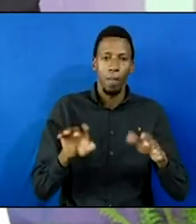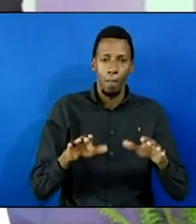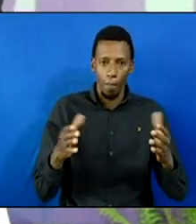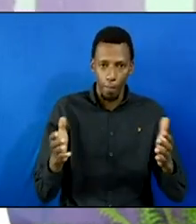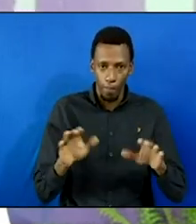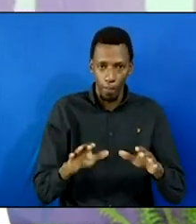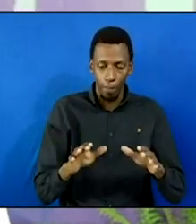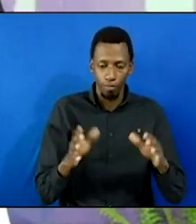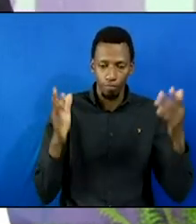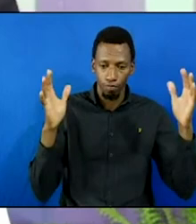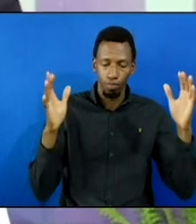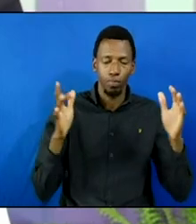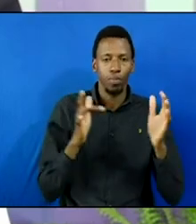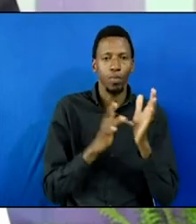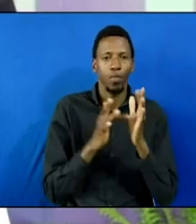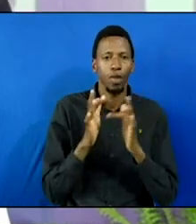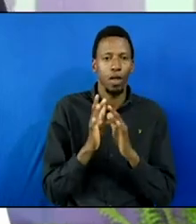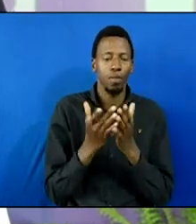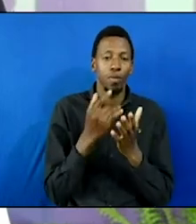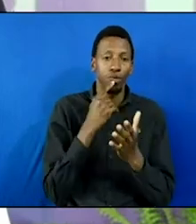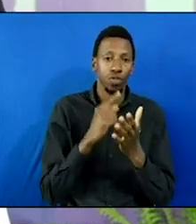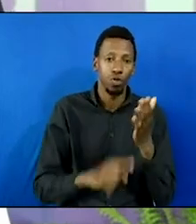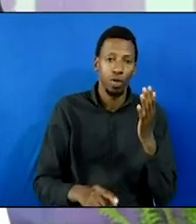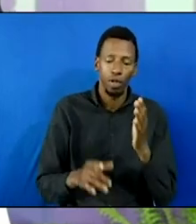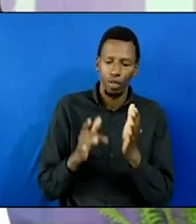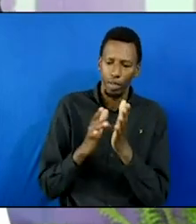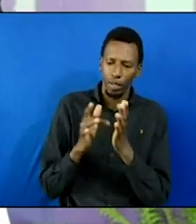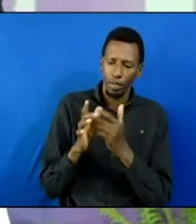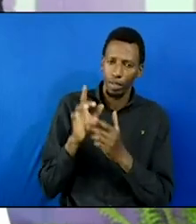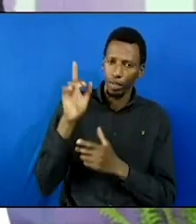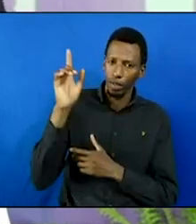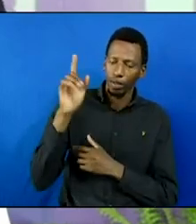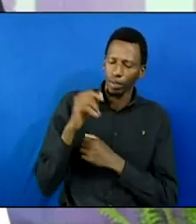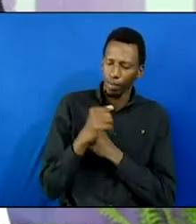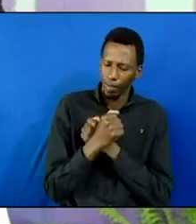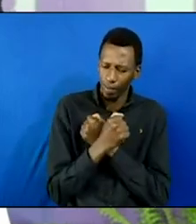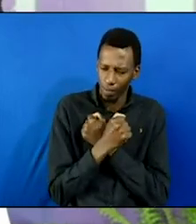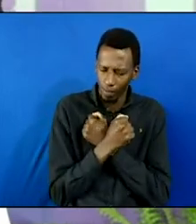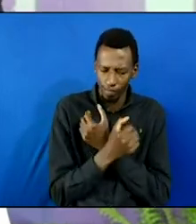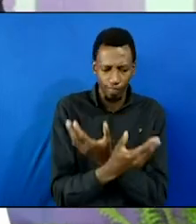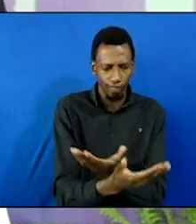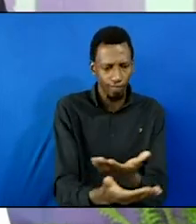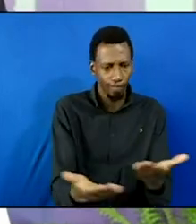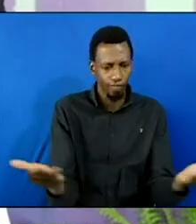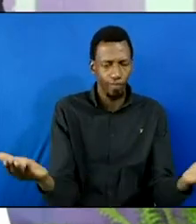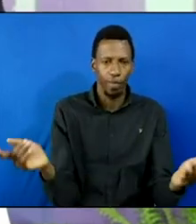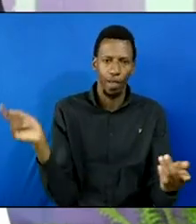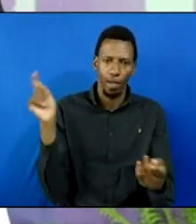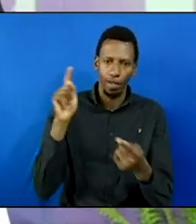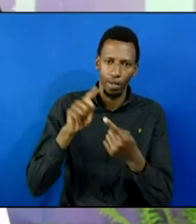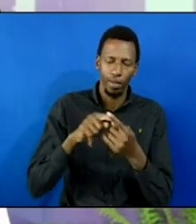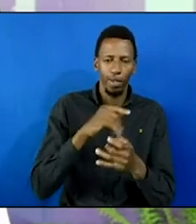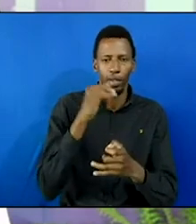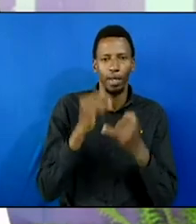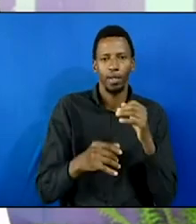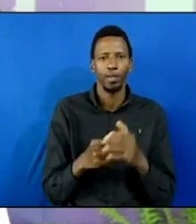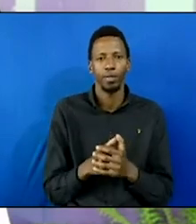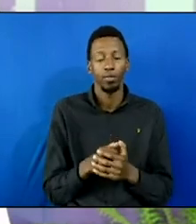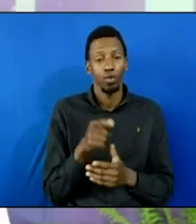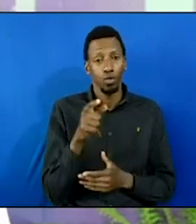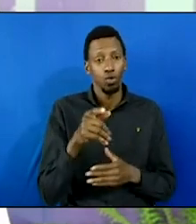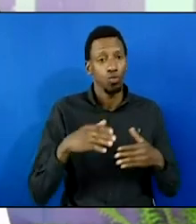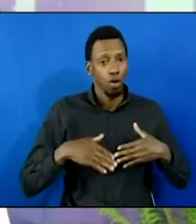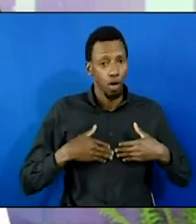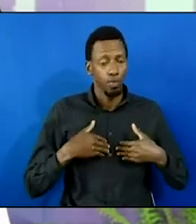us know that he loved them to the very end. You will be happy to know